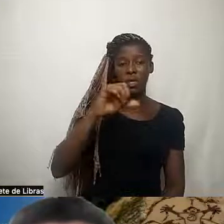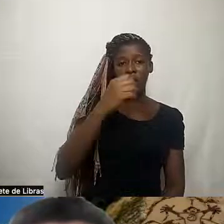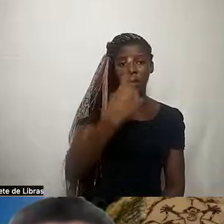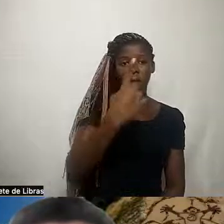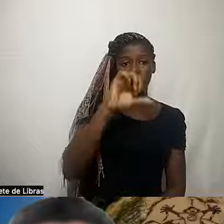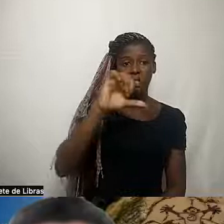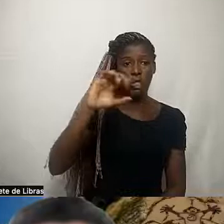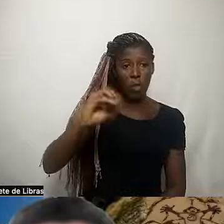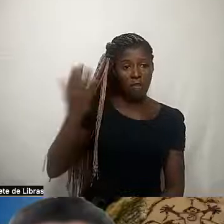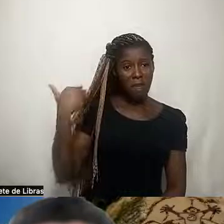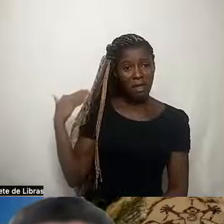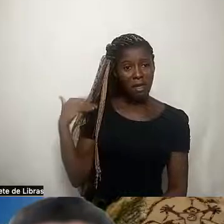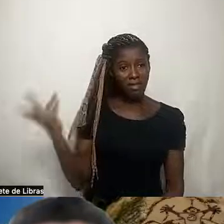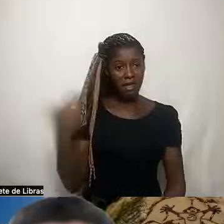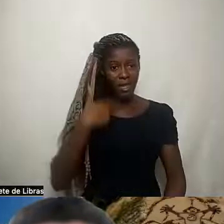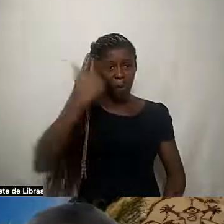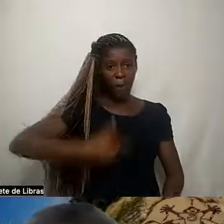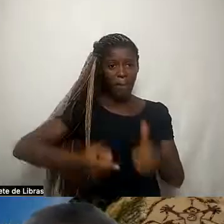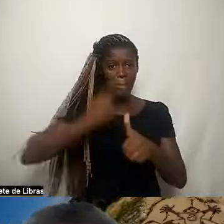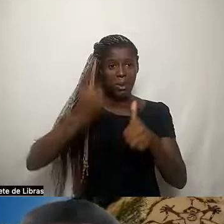in the 90s.